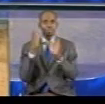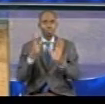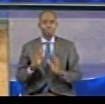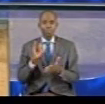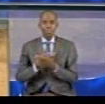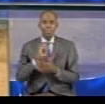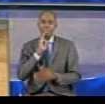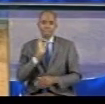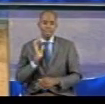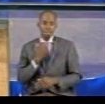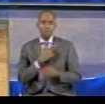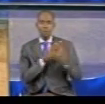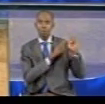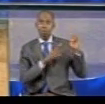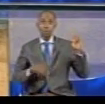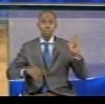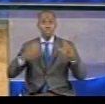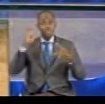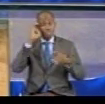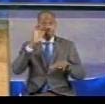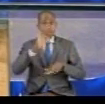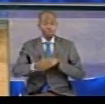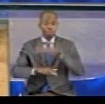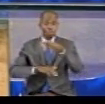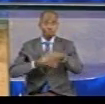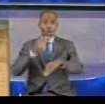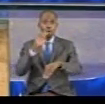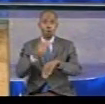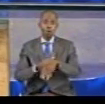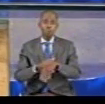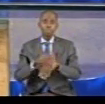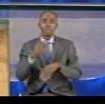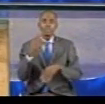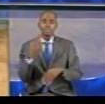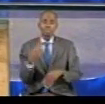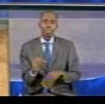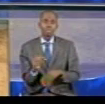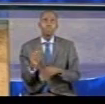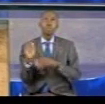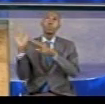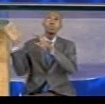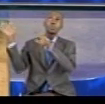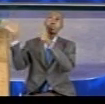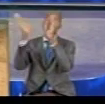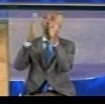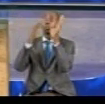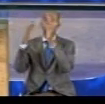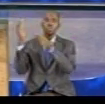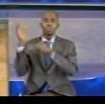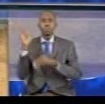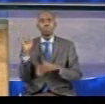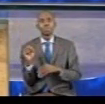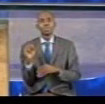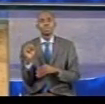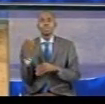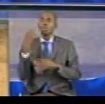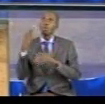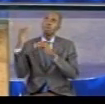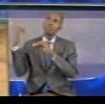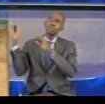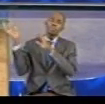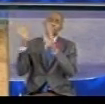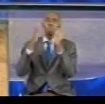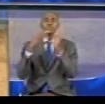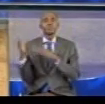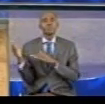Lord. He walketh upon the wings of the wind. And